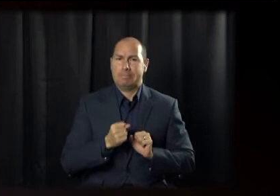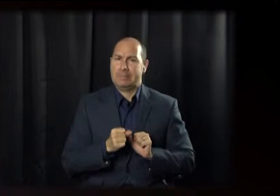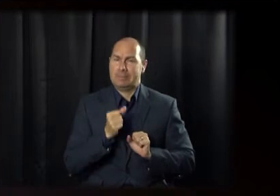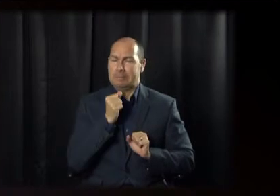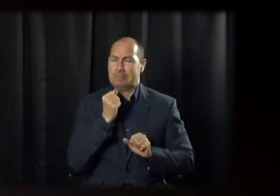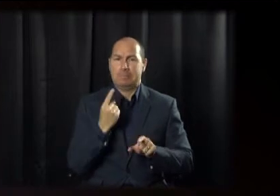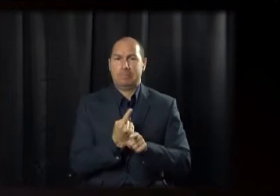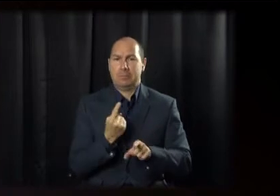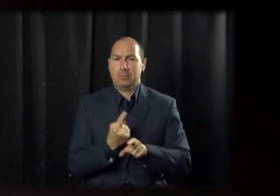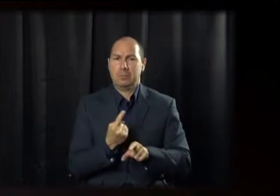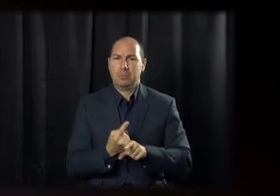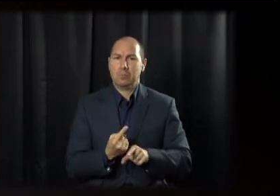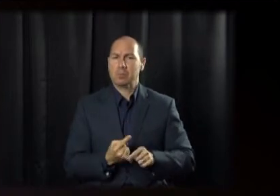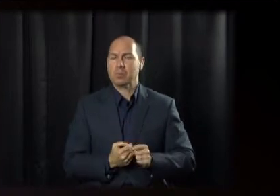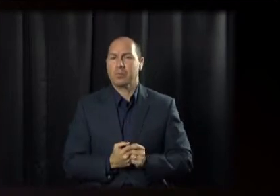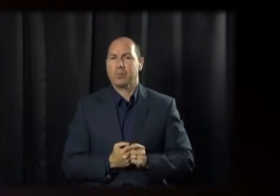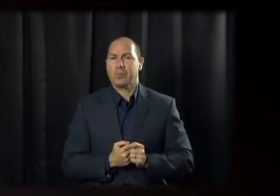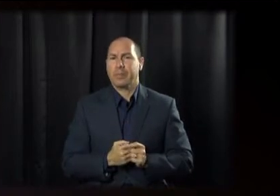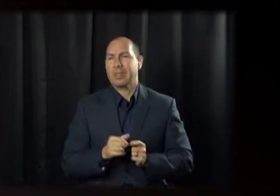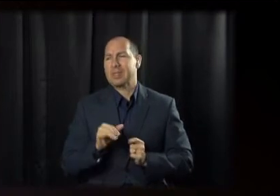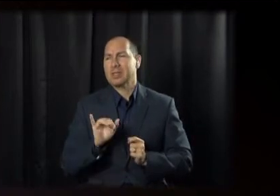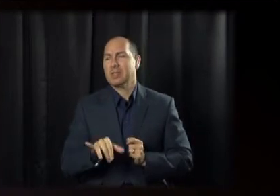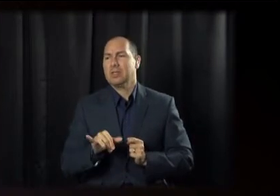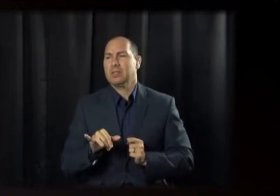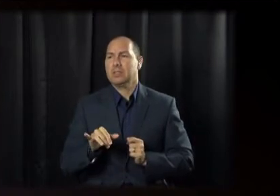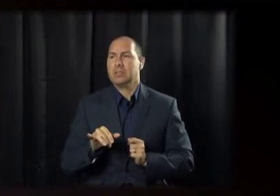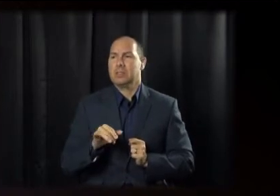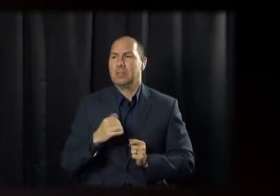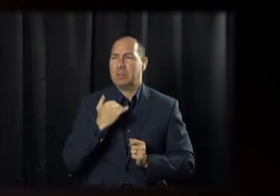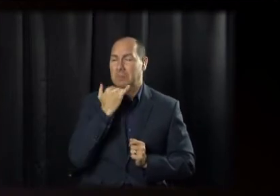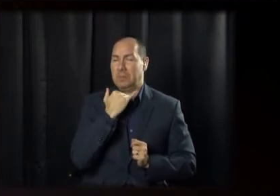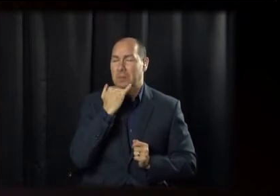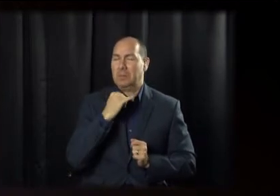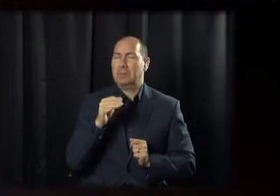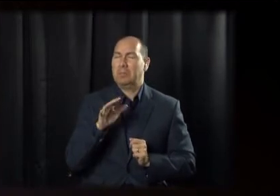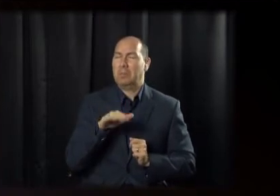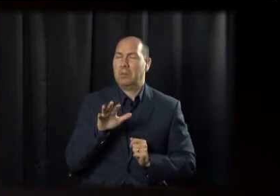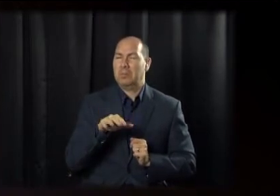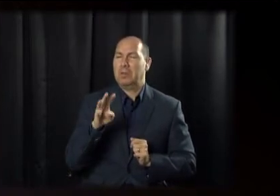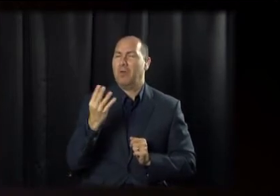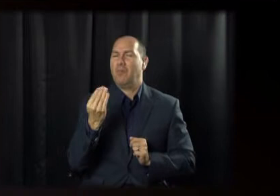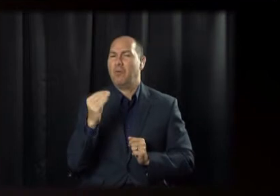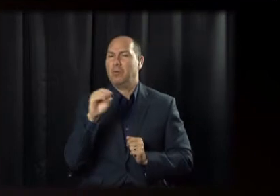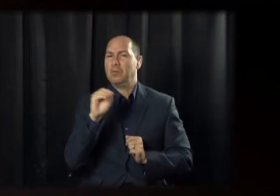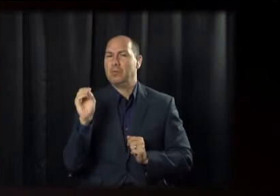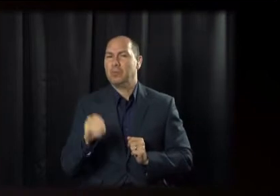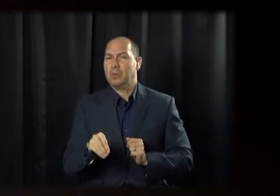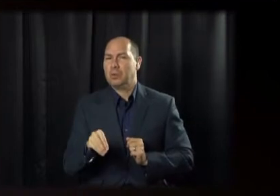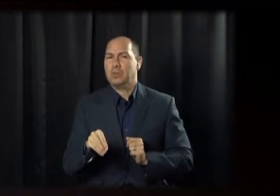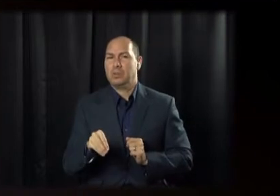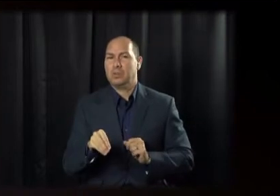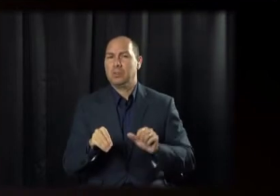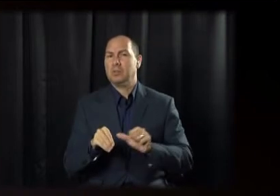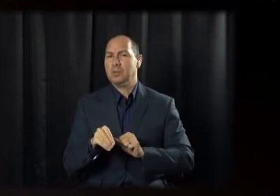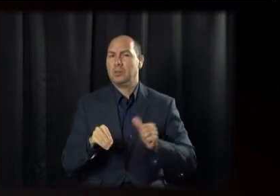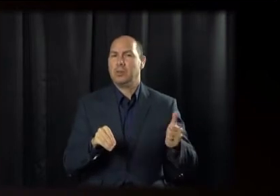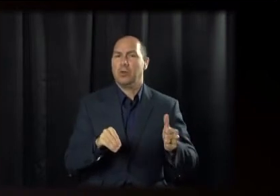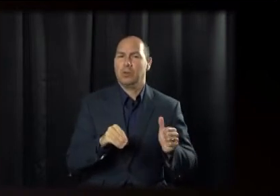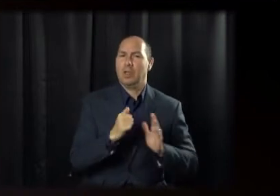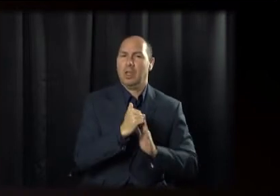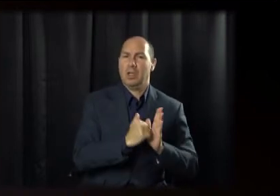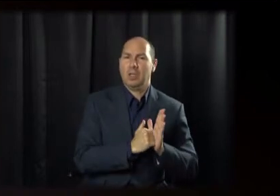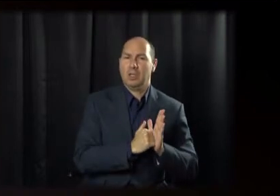estimated error margin of up to 14%, and approximately 15% of all small meter account bills